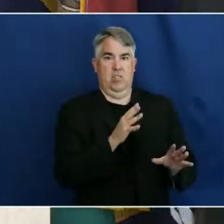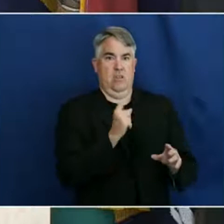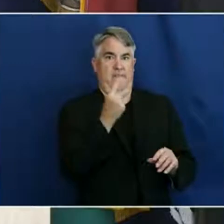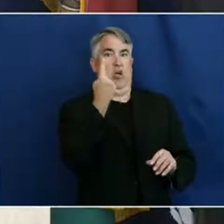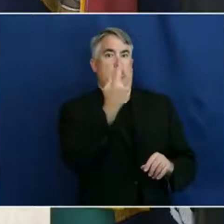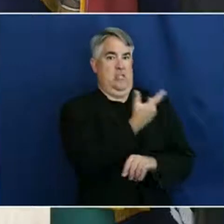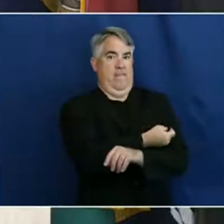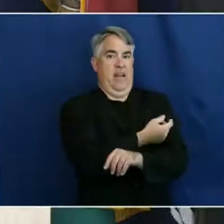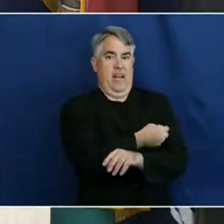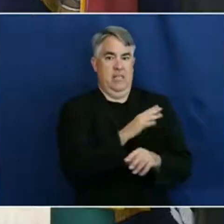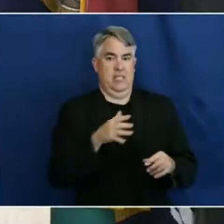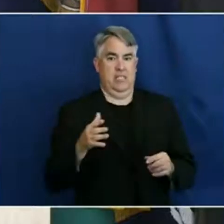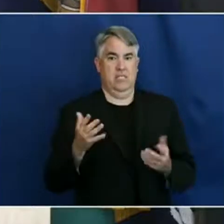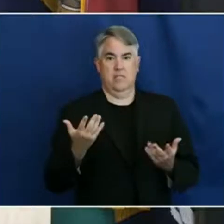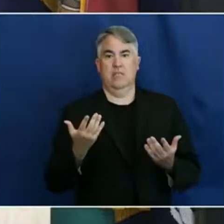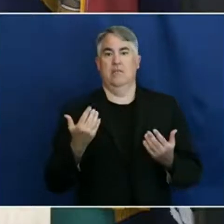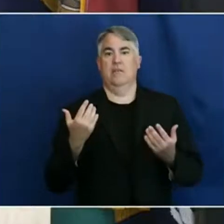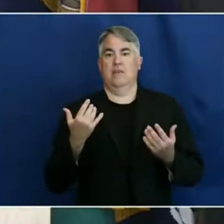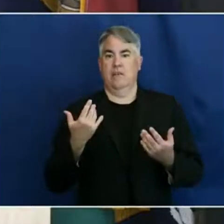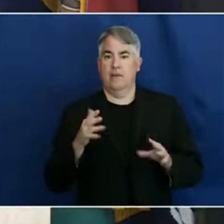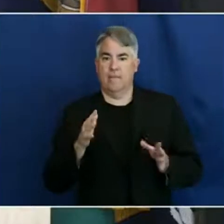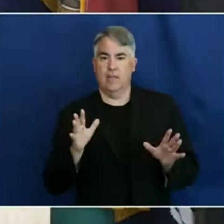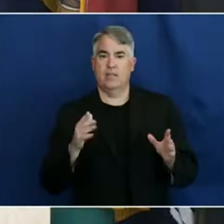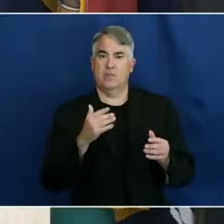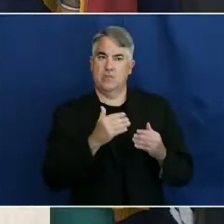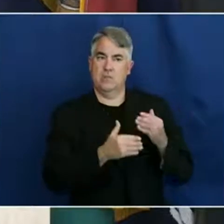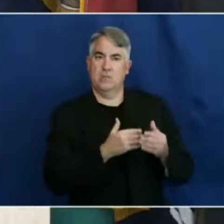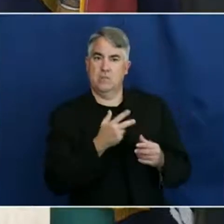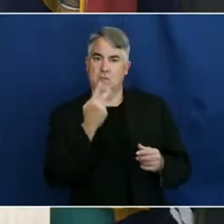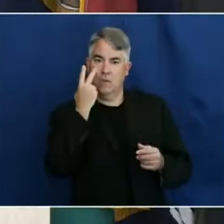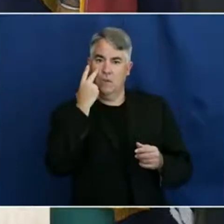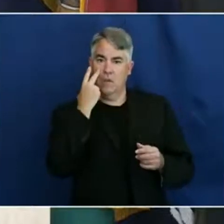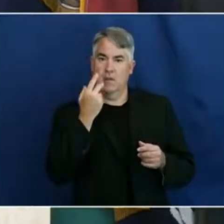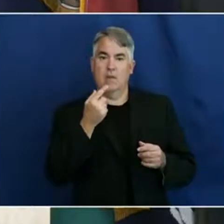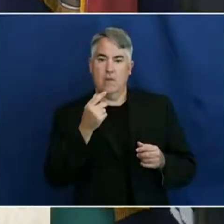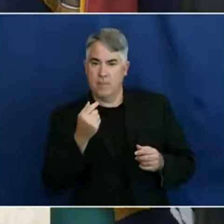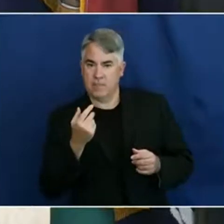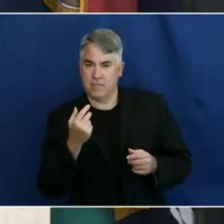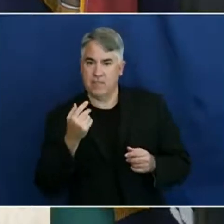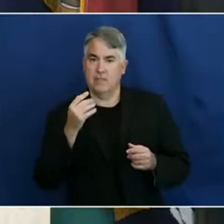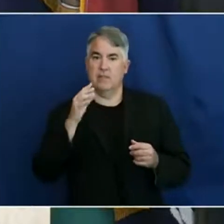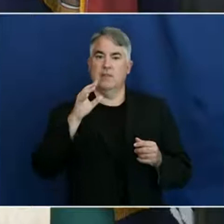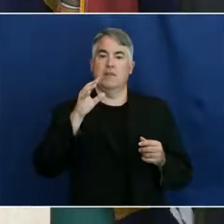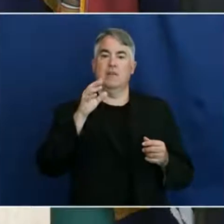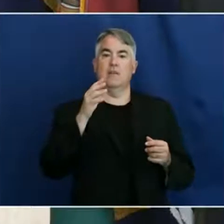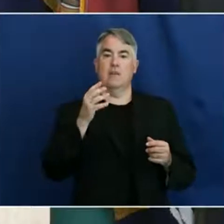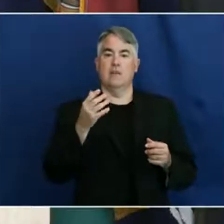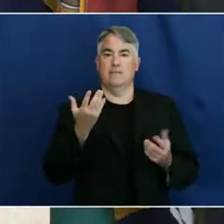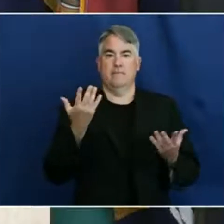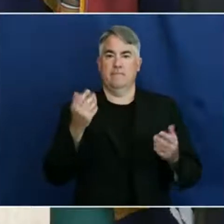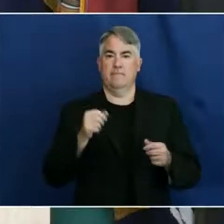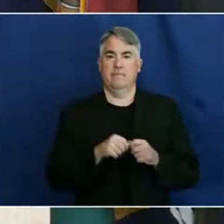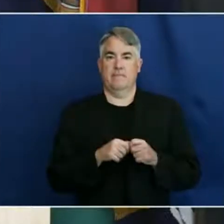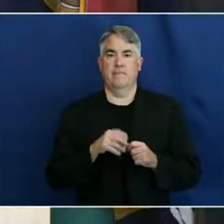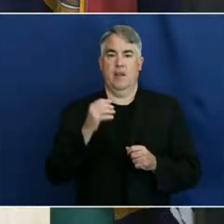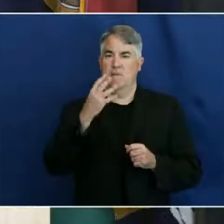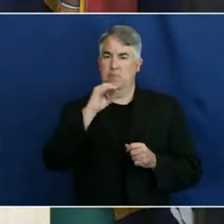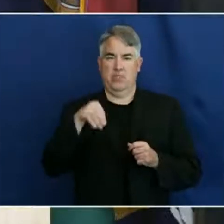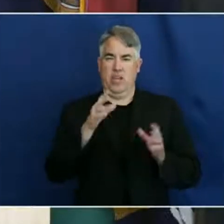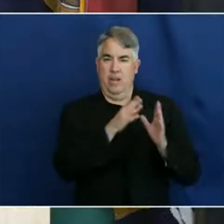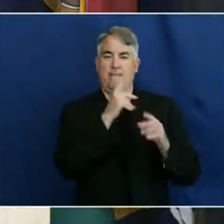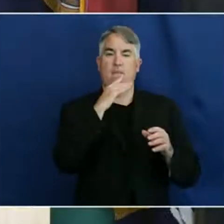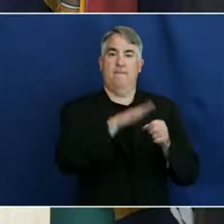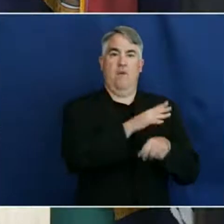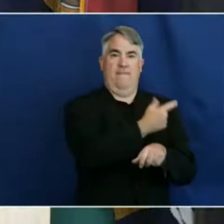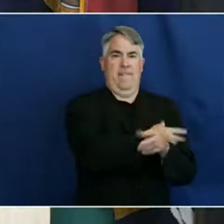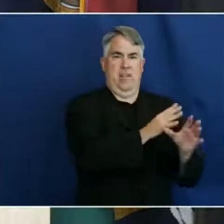and 30% have had are fully vaccinated. So if we continue at this rate, we could